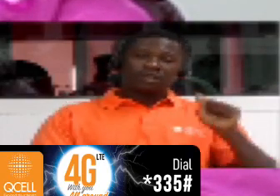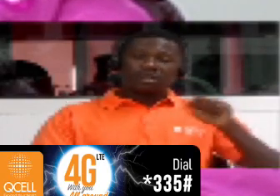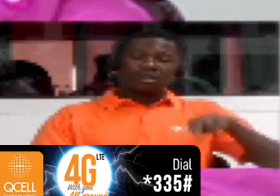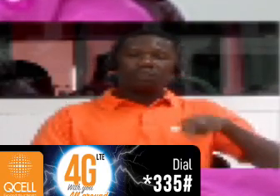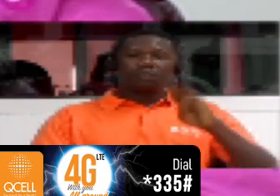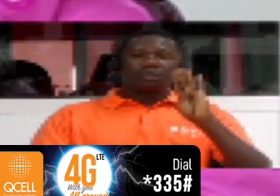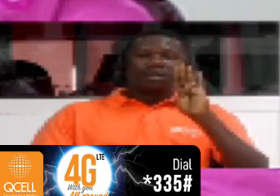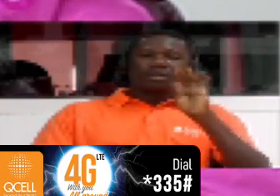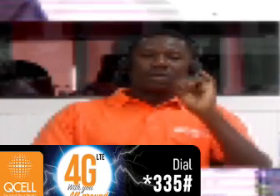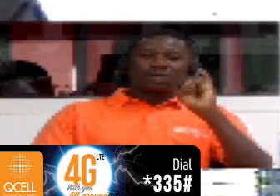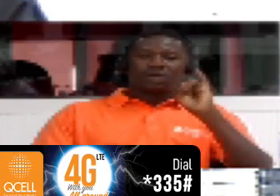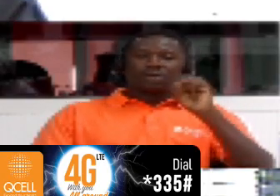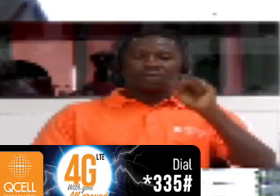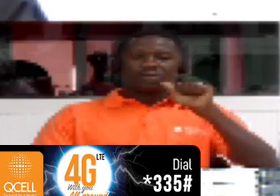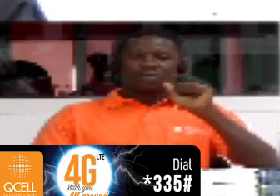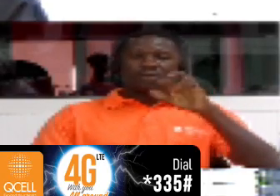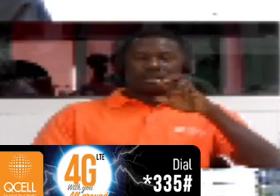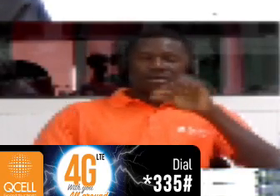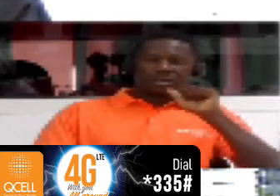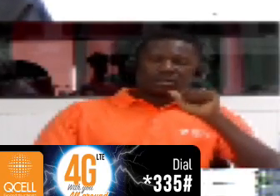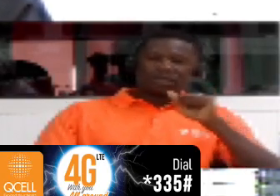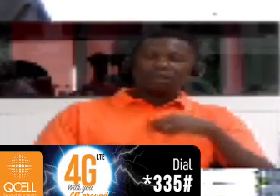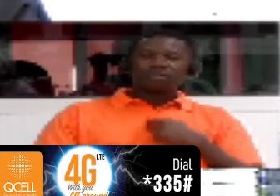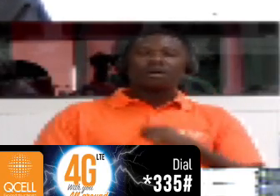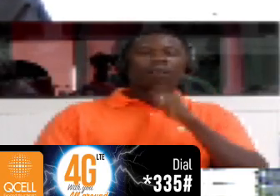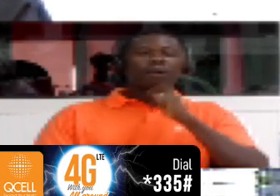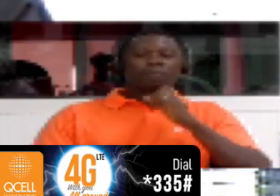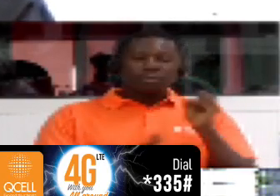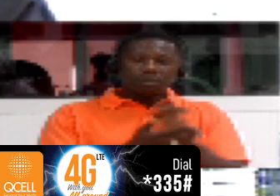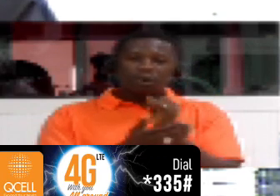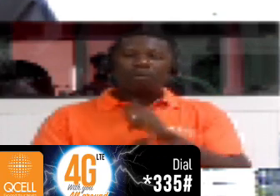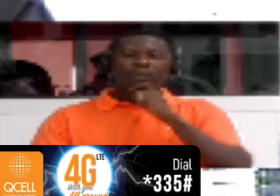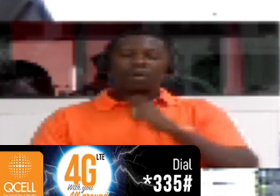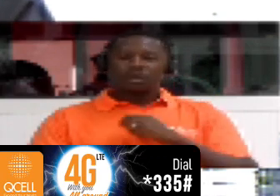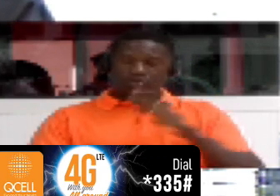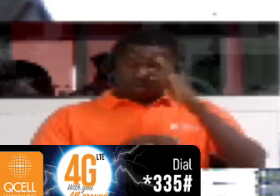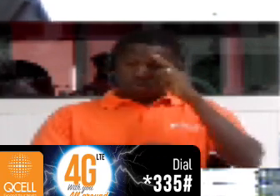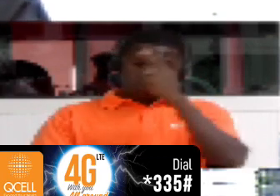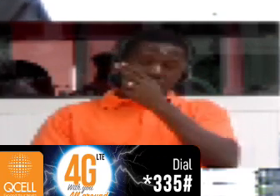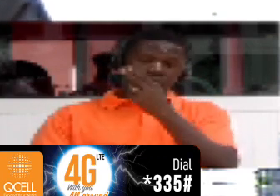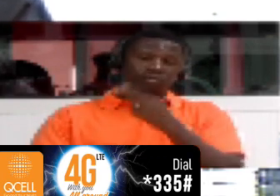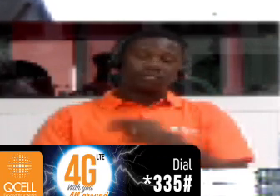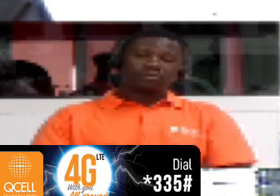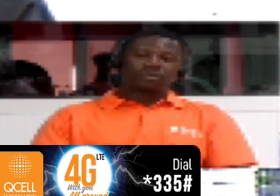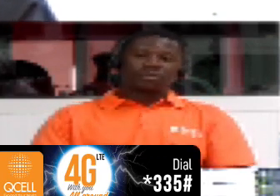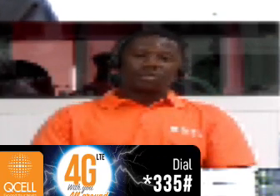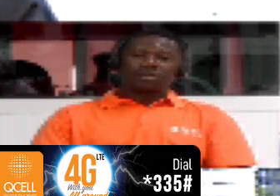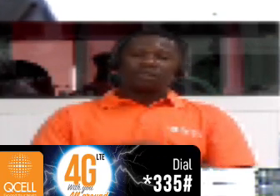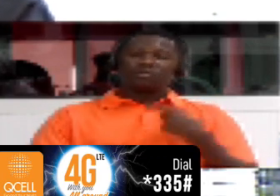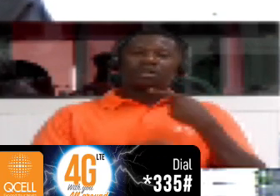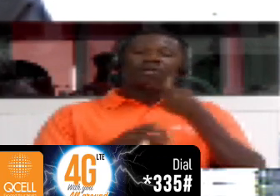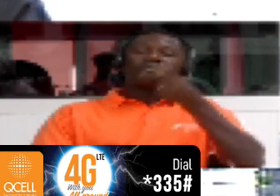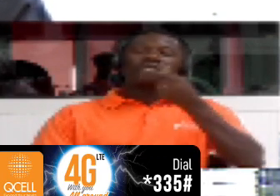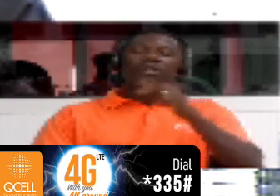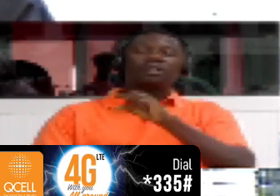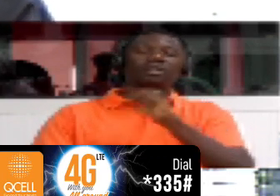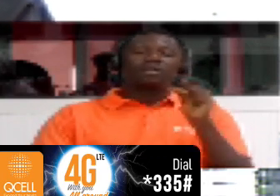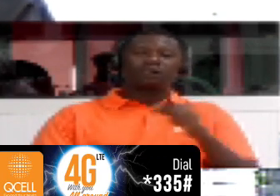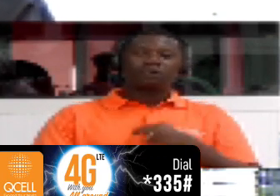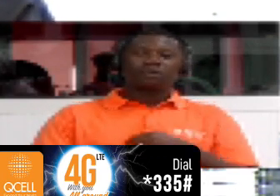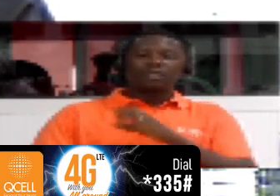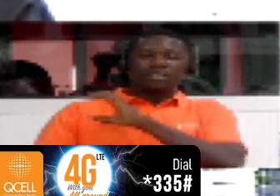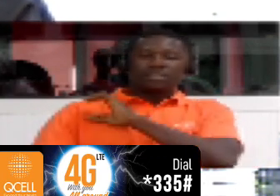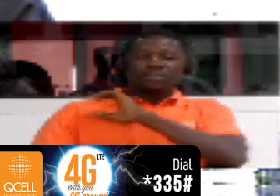Gambisara. Kata Laji Bakari ya Pabia. We go up to Laji Bakari Pabia. Kata Numuel fanan Chief